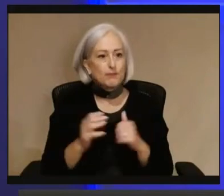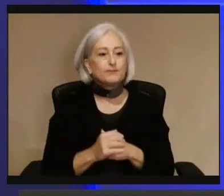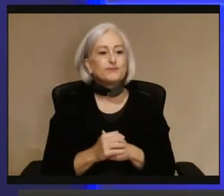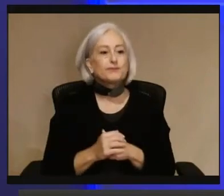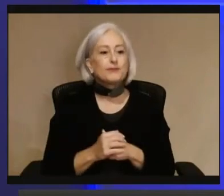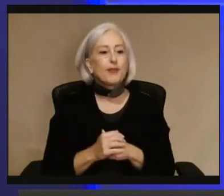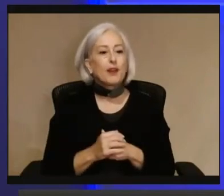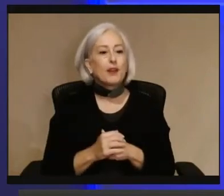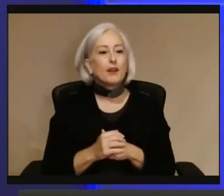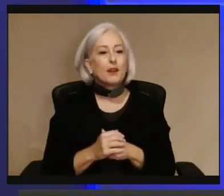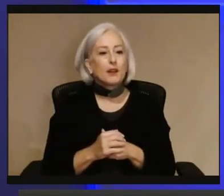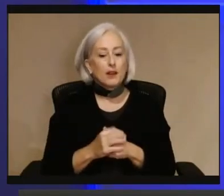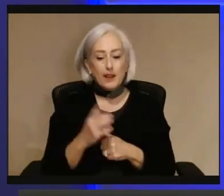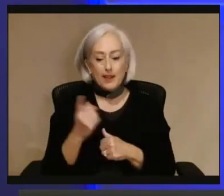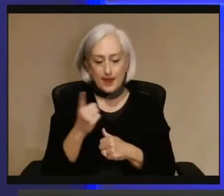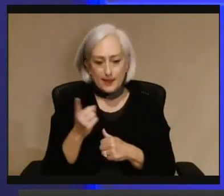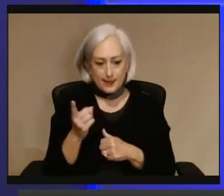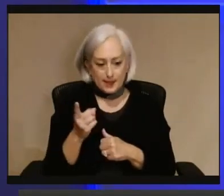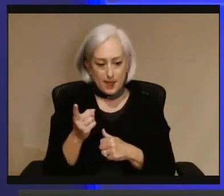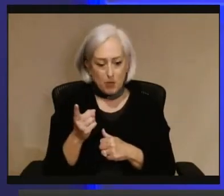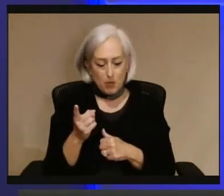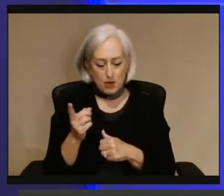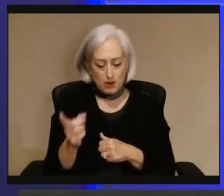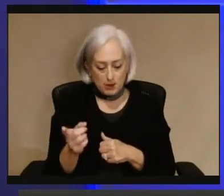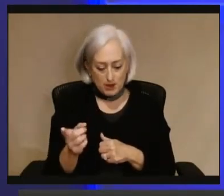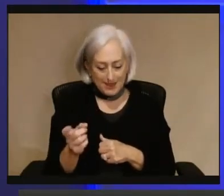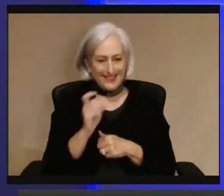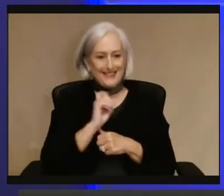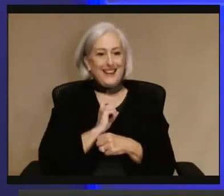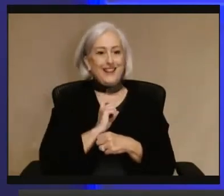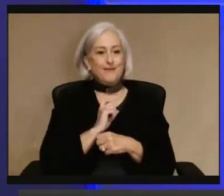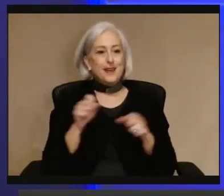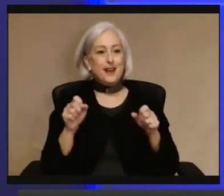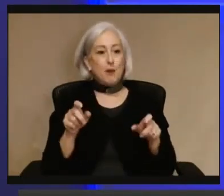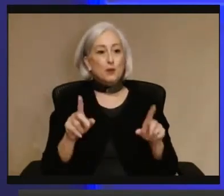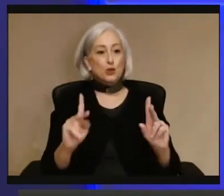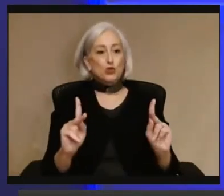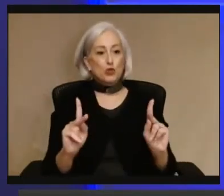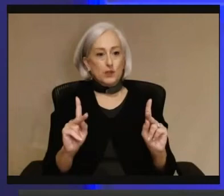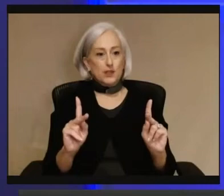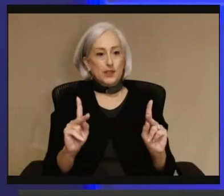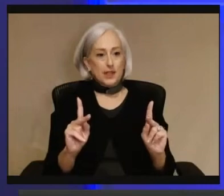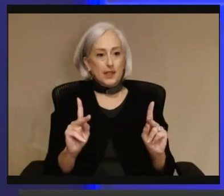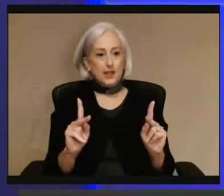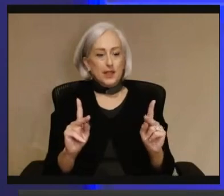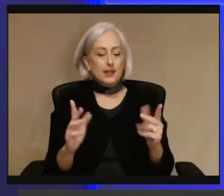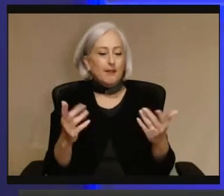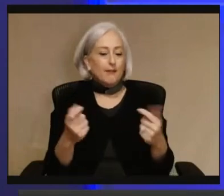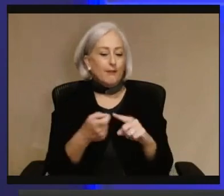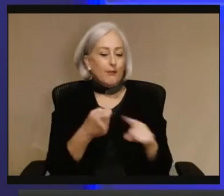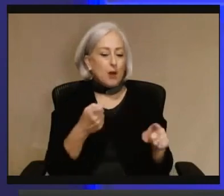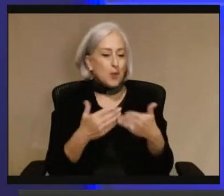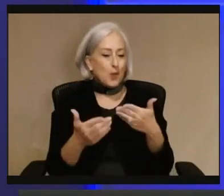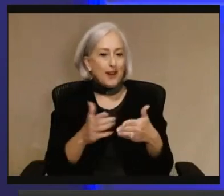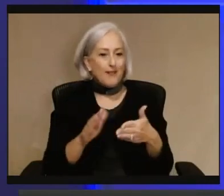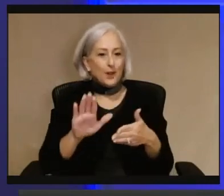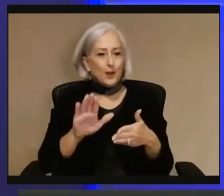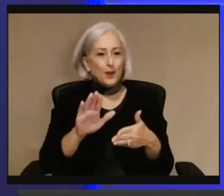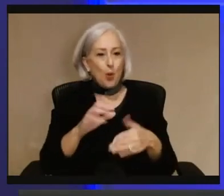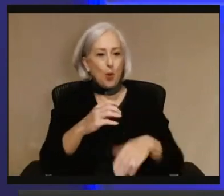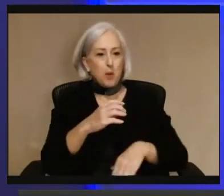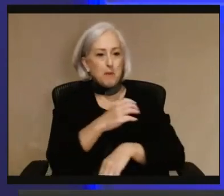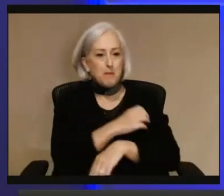handed this opportunity from whatever power you believe in, and to build this program and to